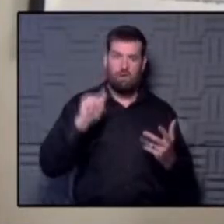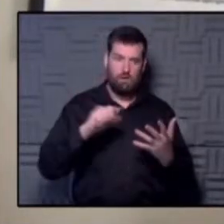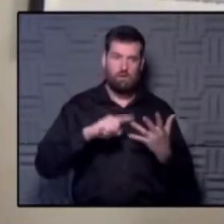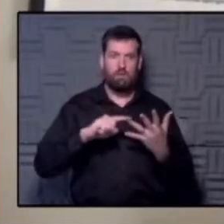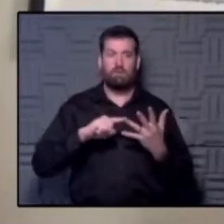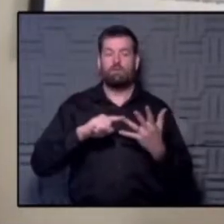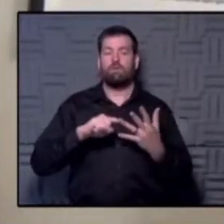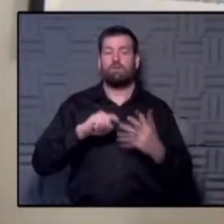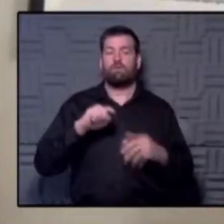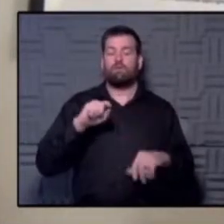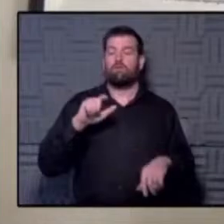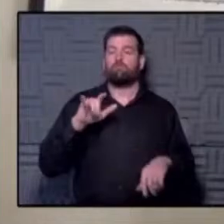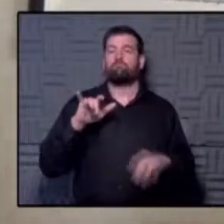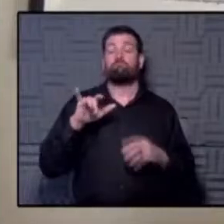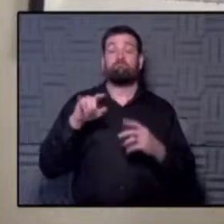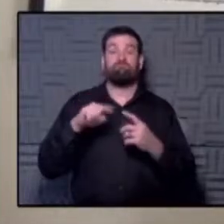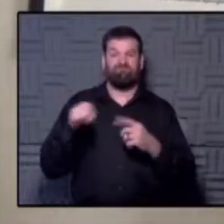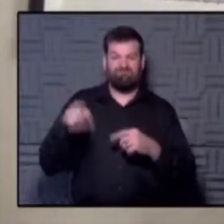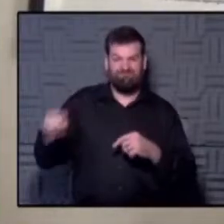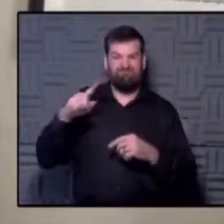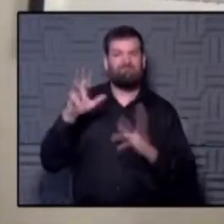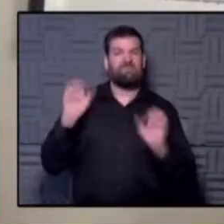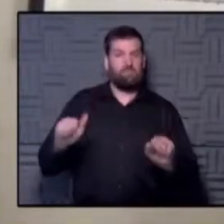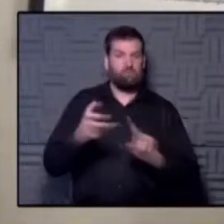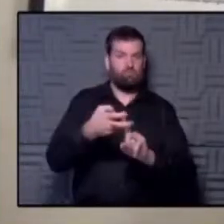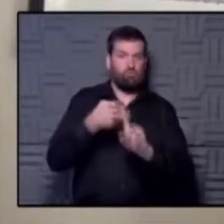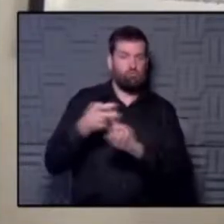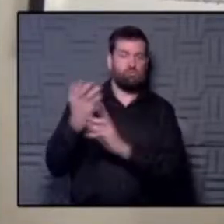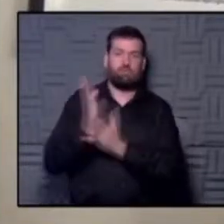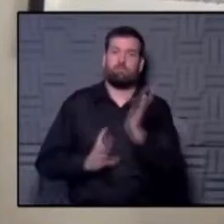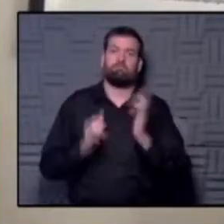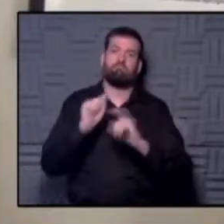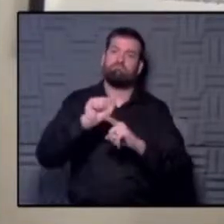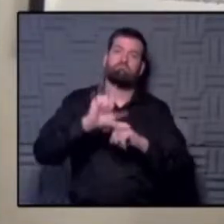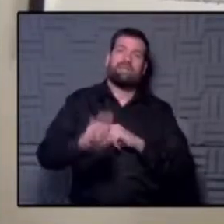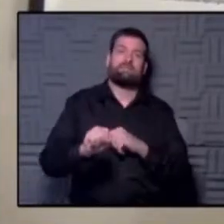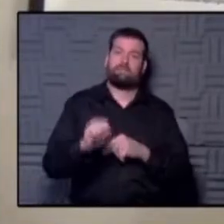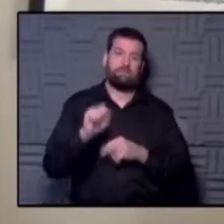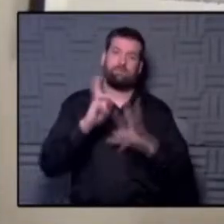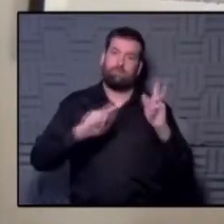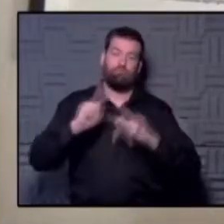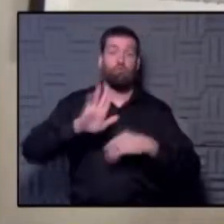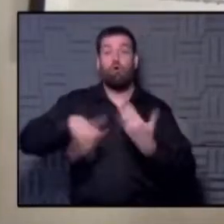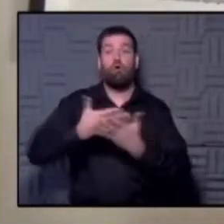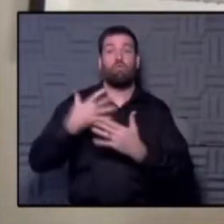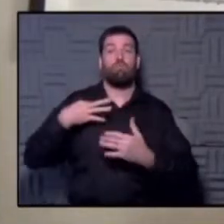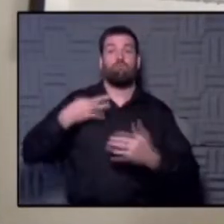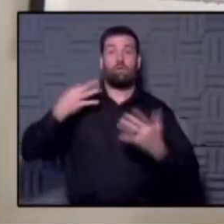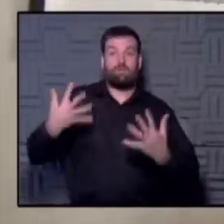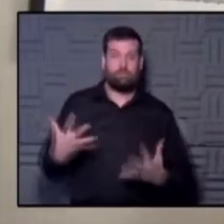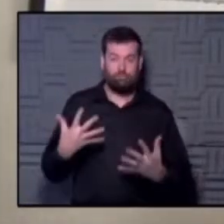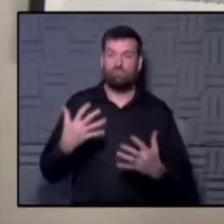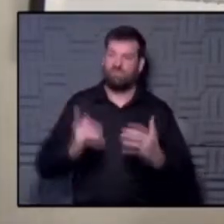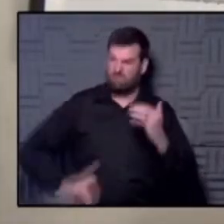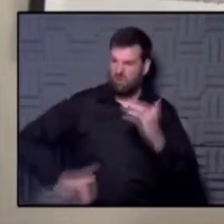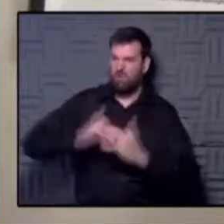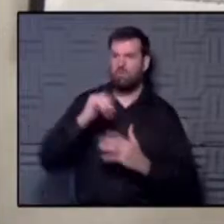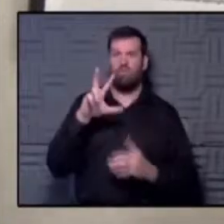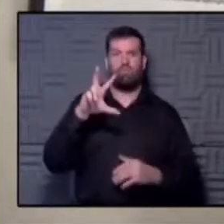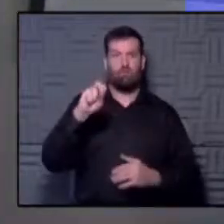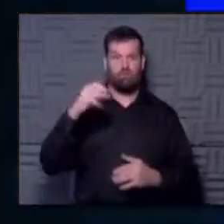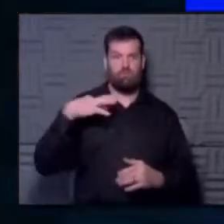Brian's been able to recruit some amazing people. All the volunteers, we're up to almost 30